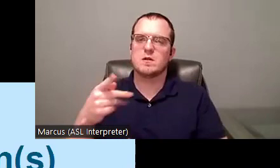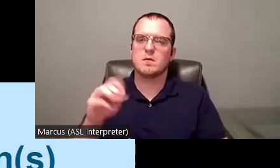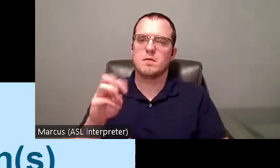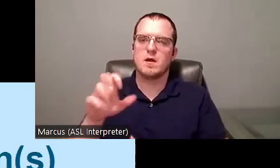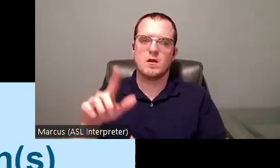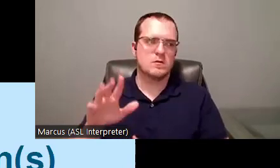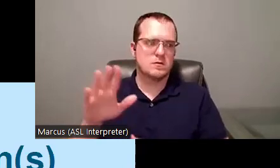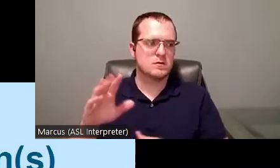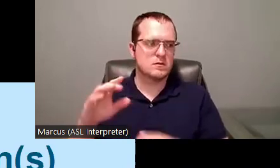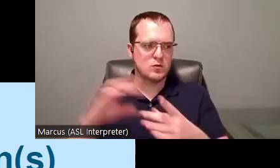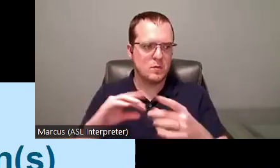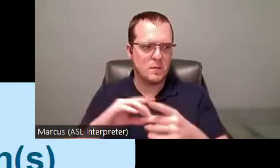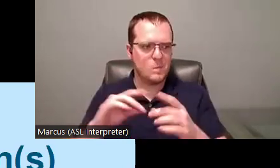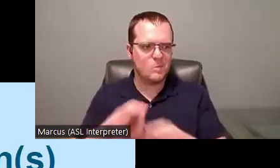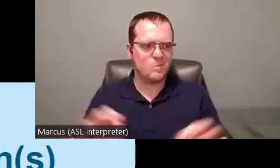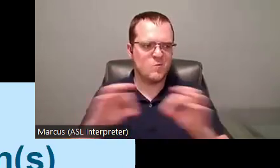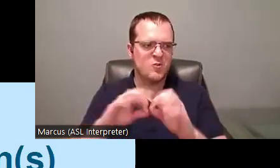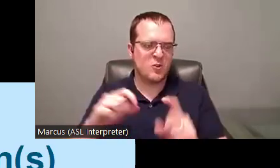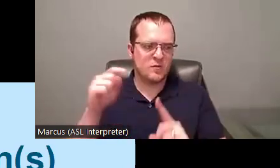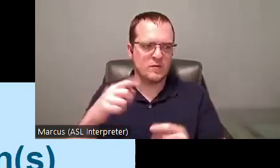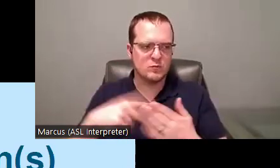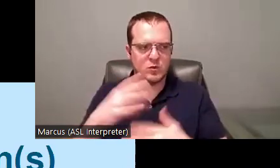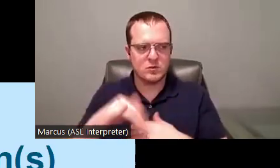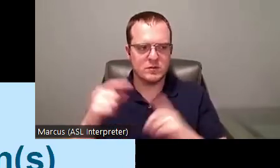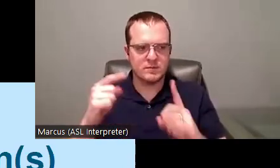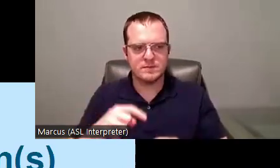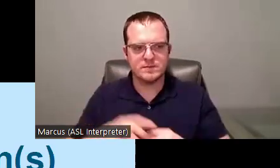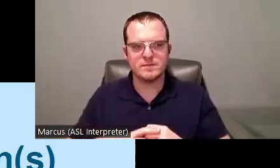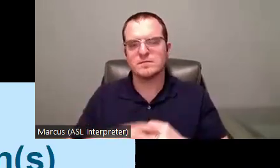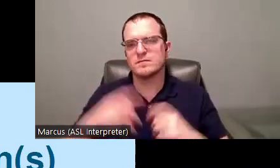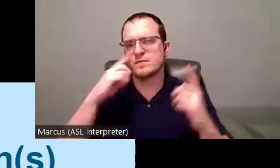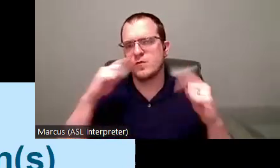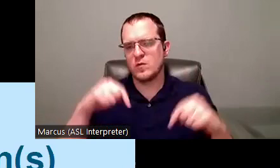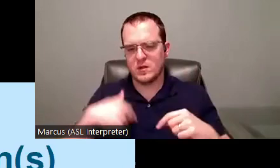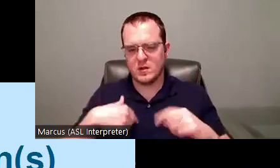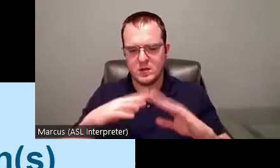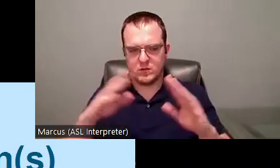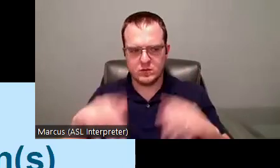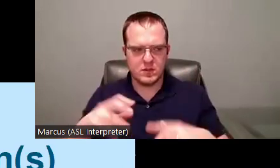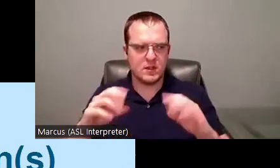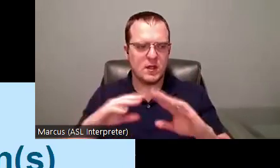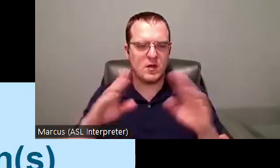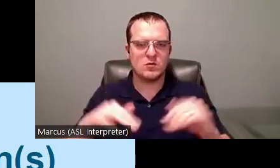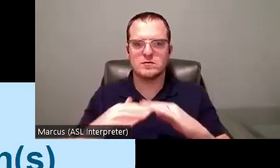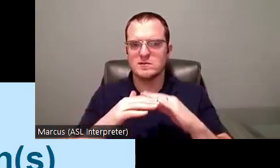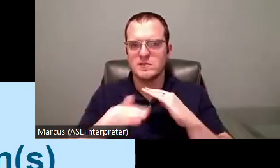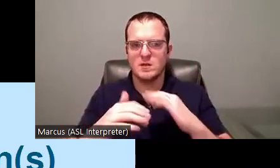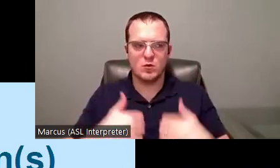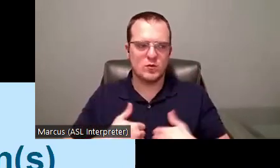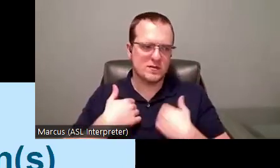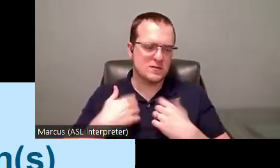terms of the importance of this project, for our unhoused and housing unstable residents. This